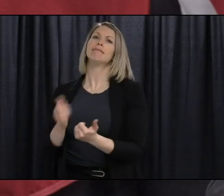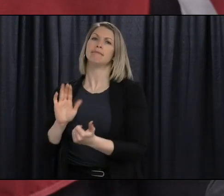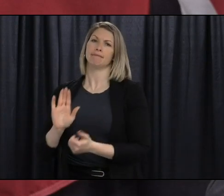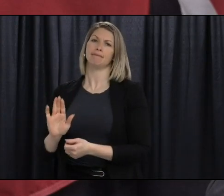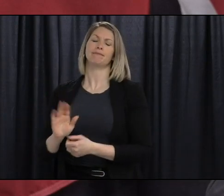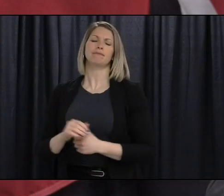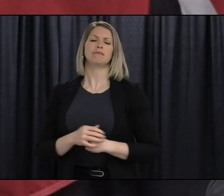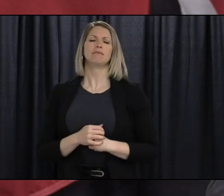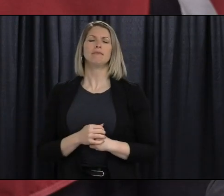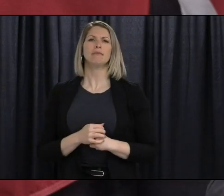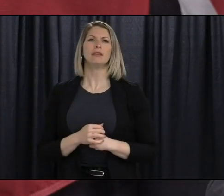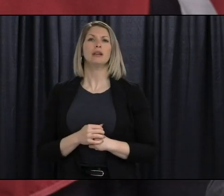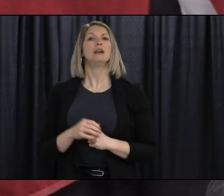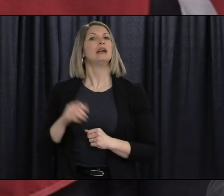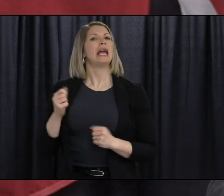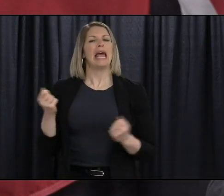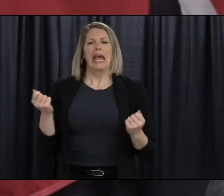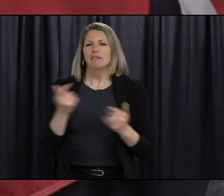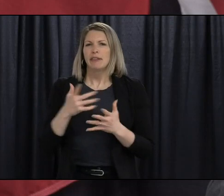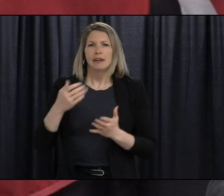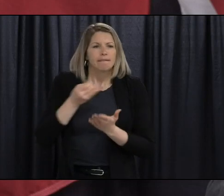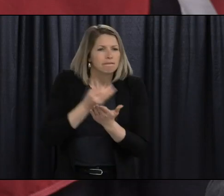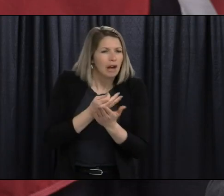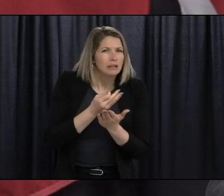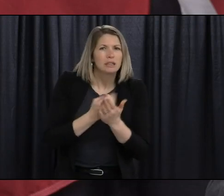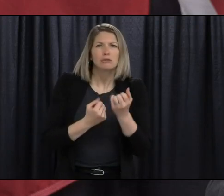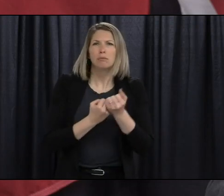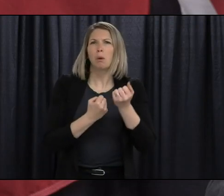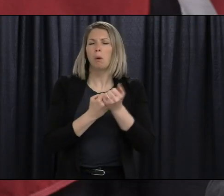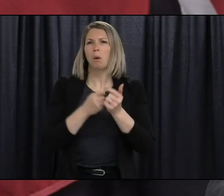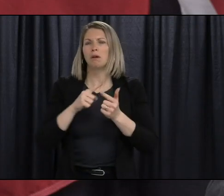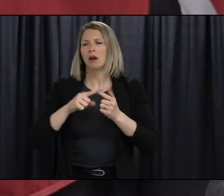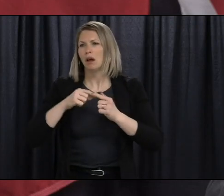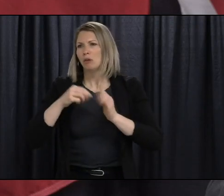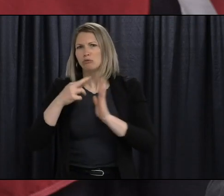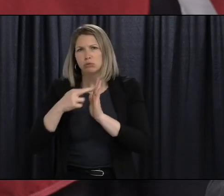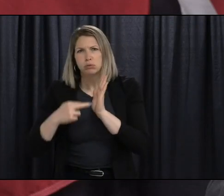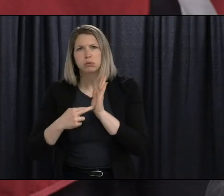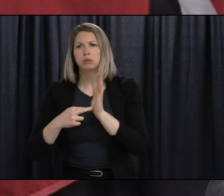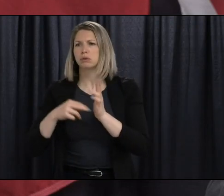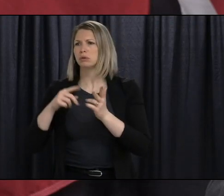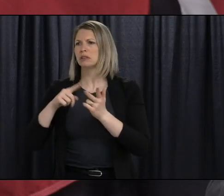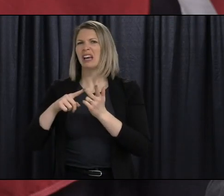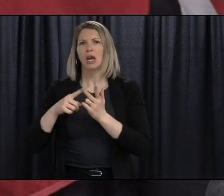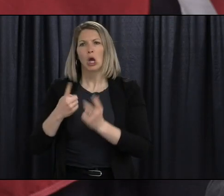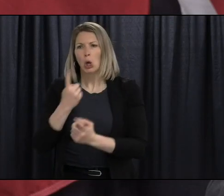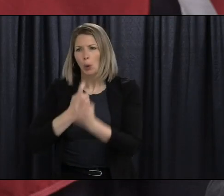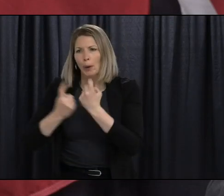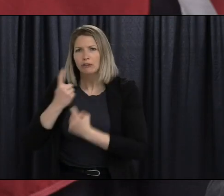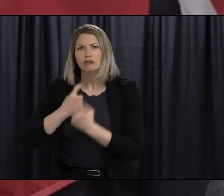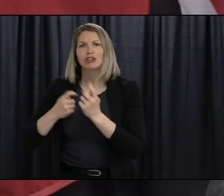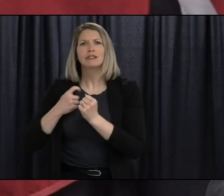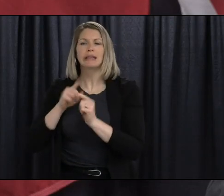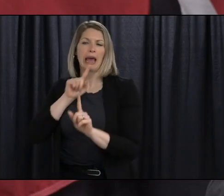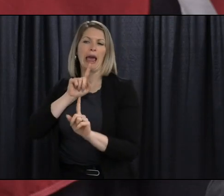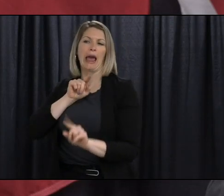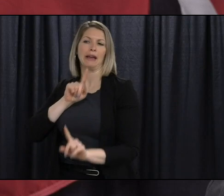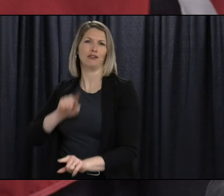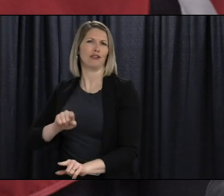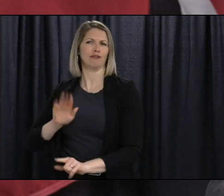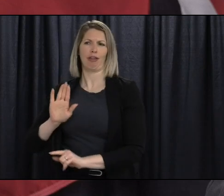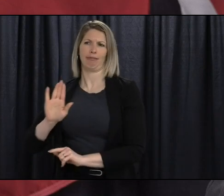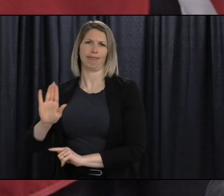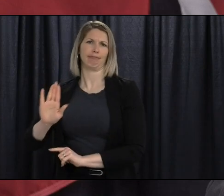the supports that have been put in place for you and your family. We get a lot of questions recently and feedback from people who want to return